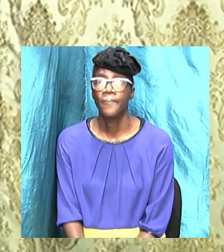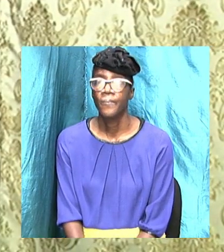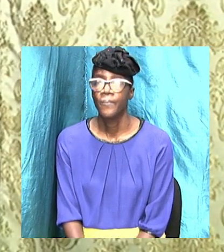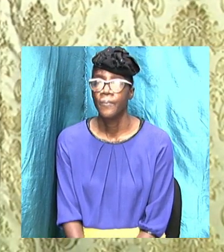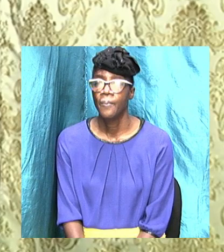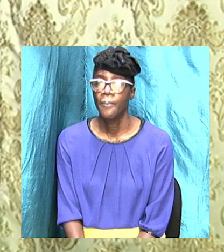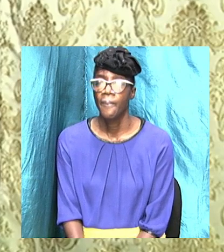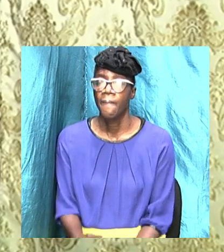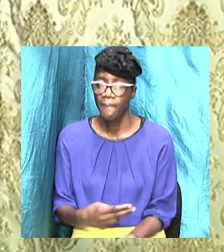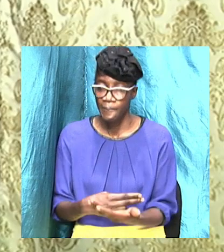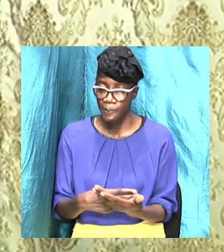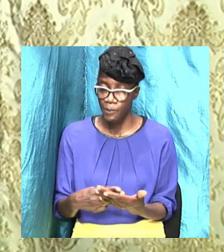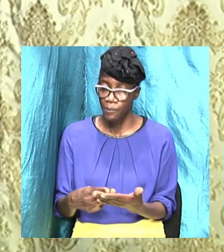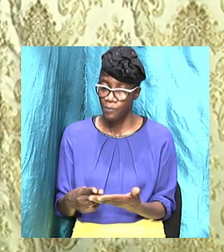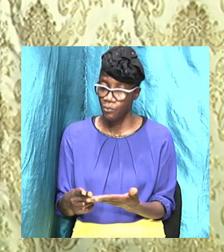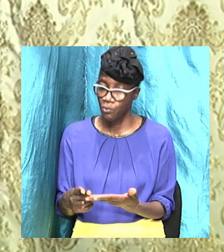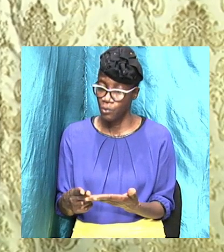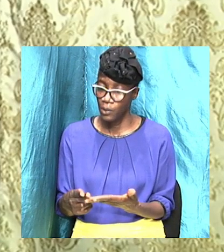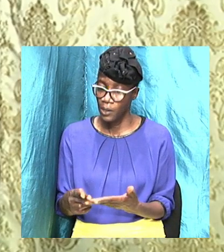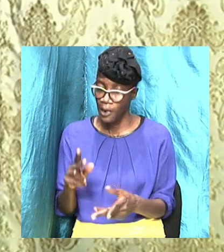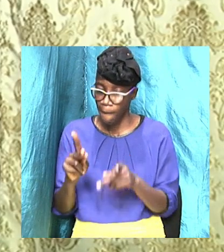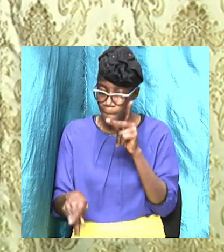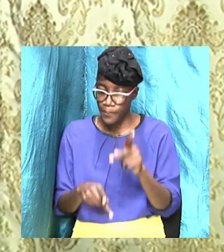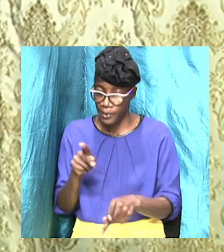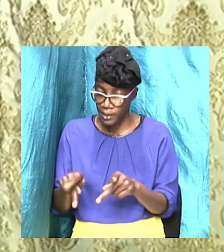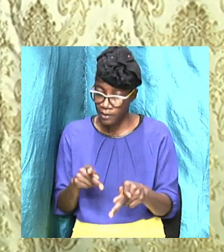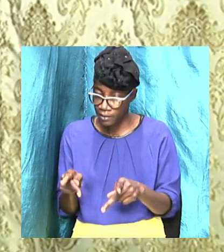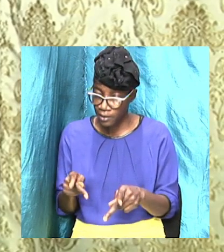A holy person is one who